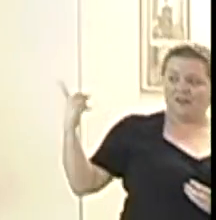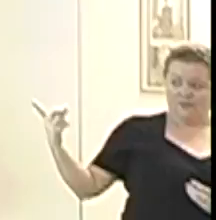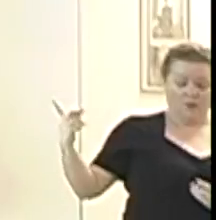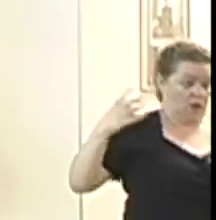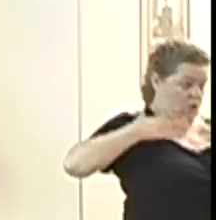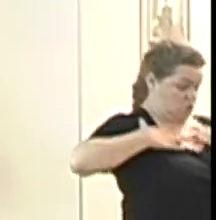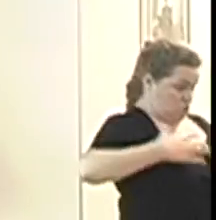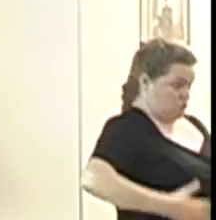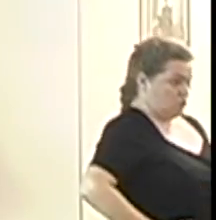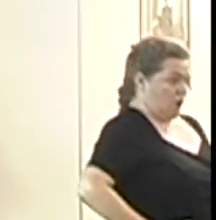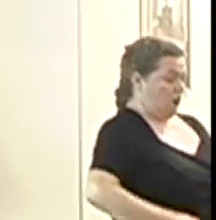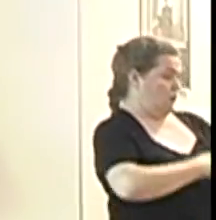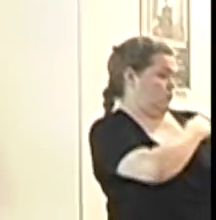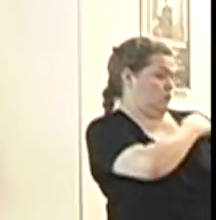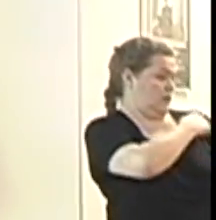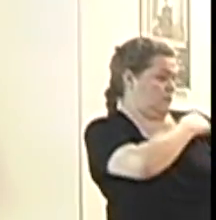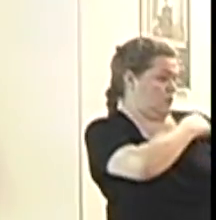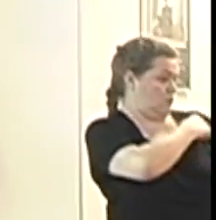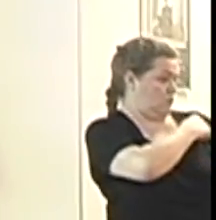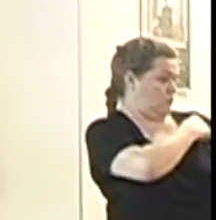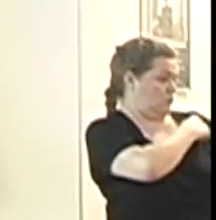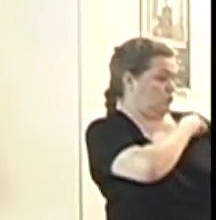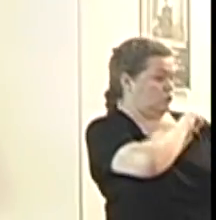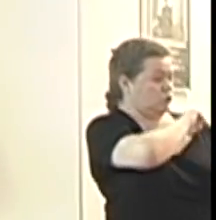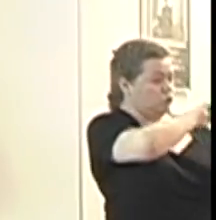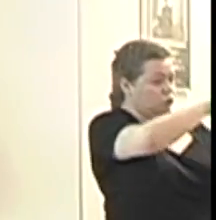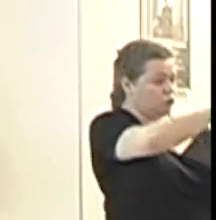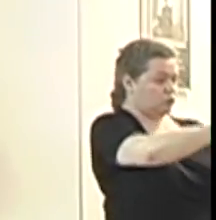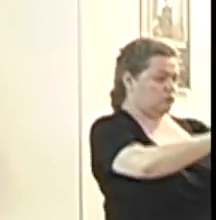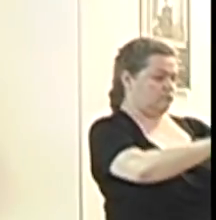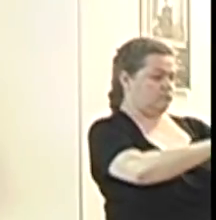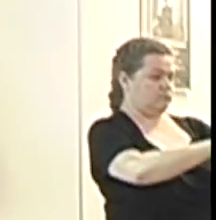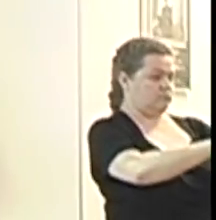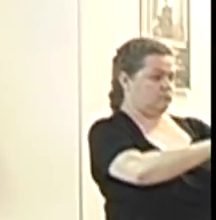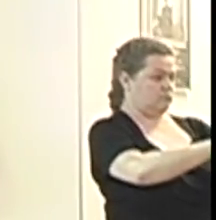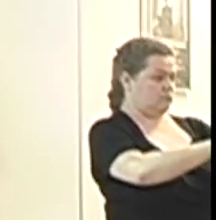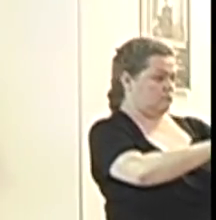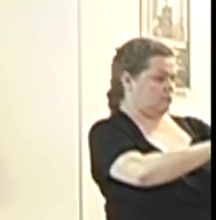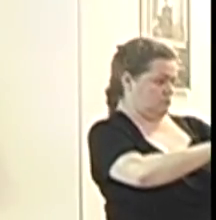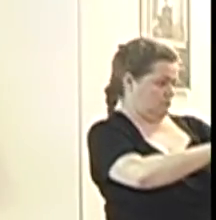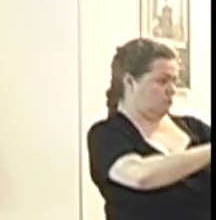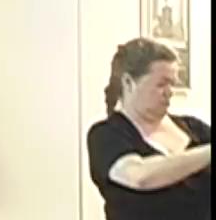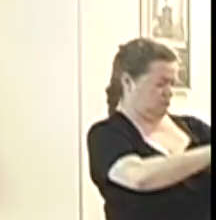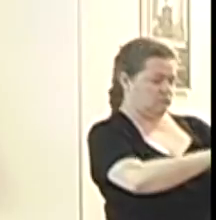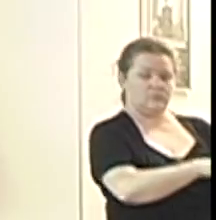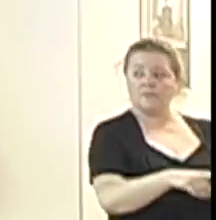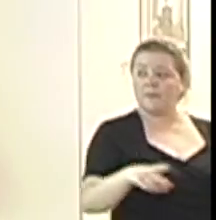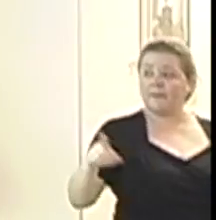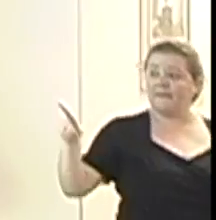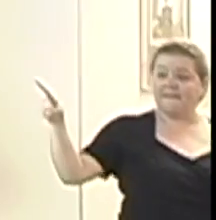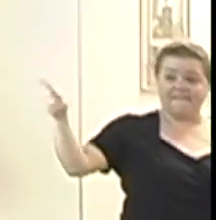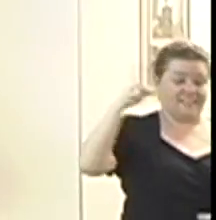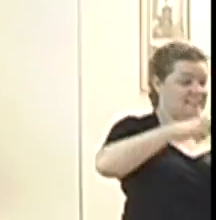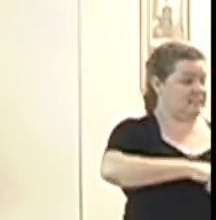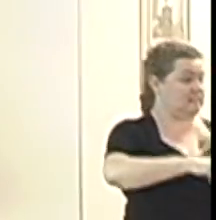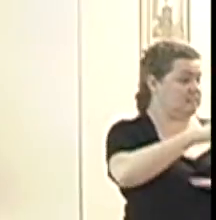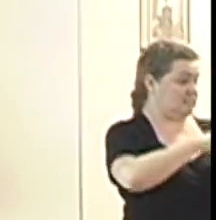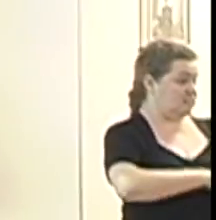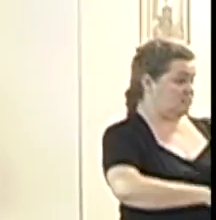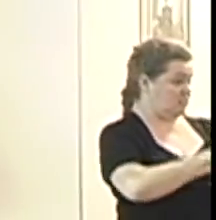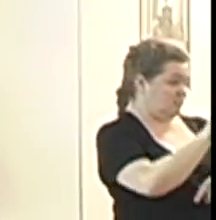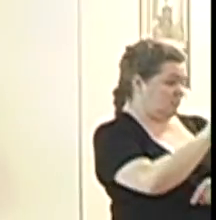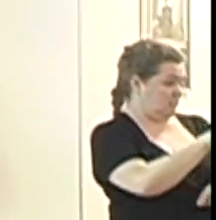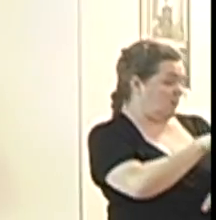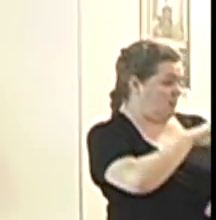torso, as in the shoulder, to most distal from the torso, as in the second knuckles. And we can find signs in ASL